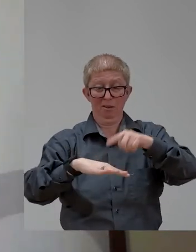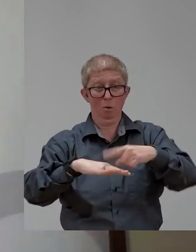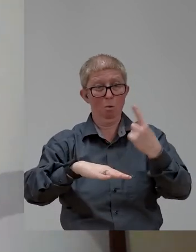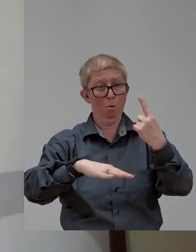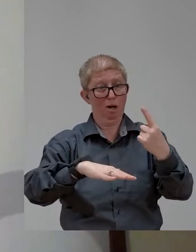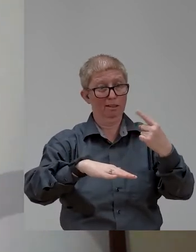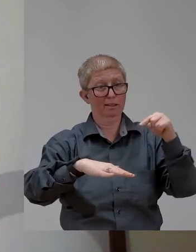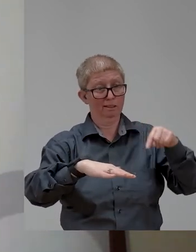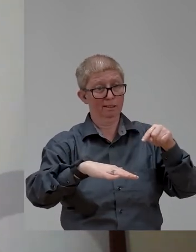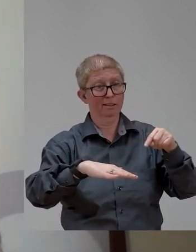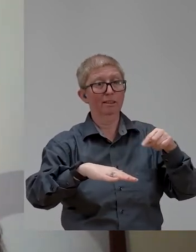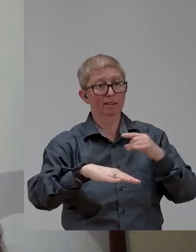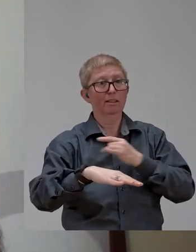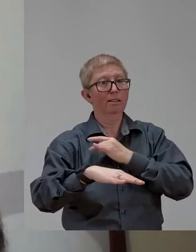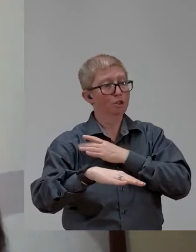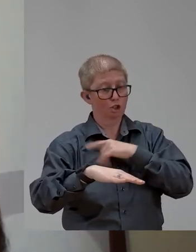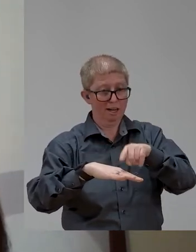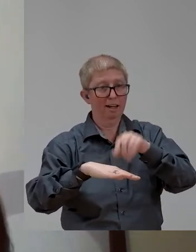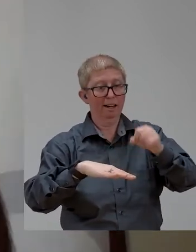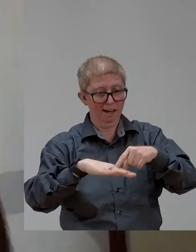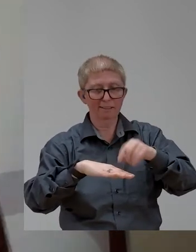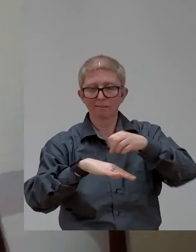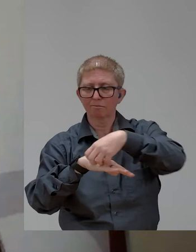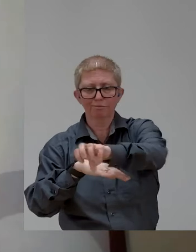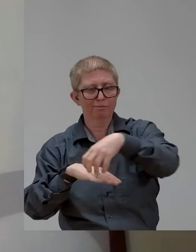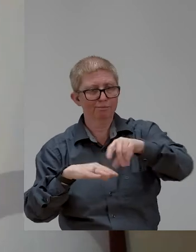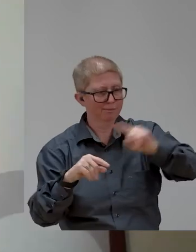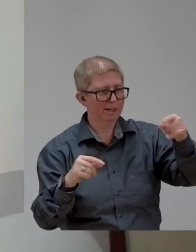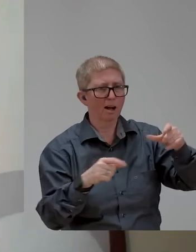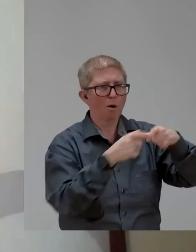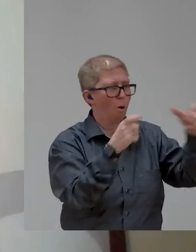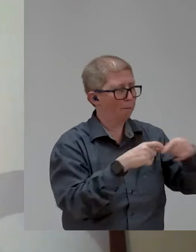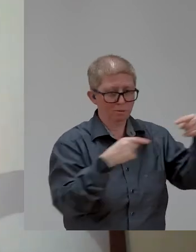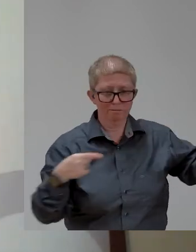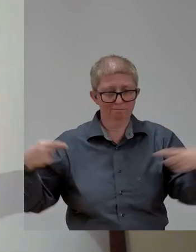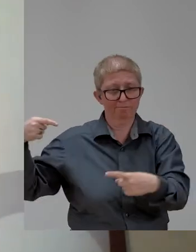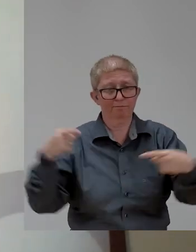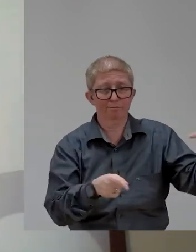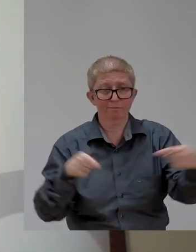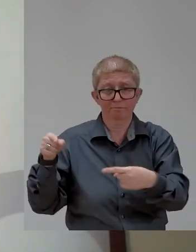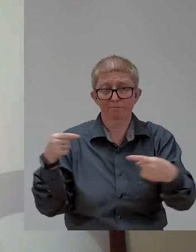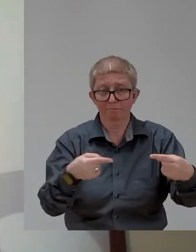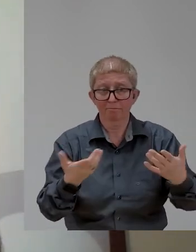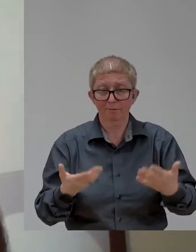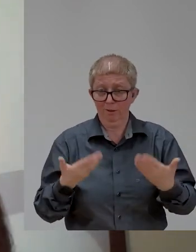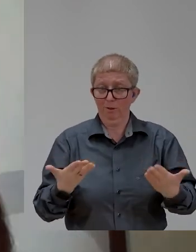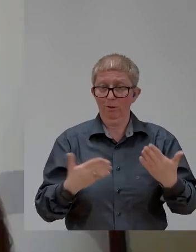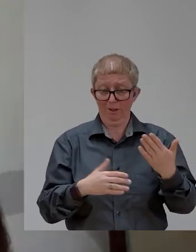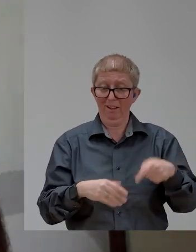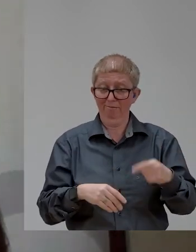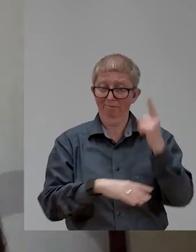in Chile companies starting in the second semester of this year. A third example, if you allow me, is Seco